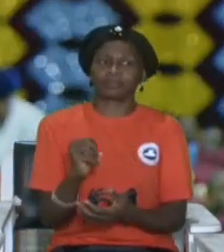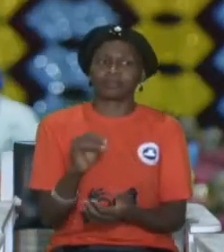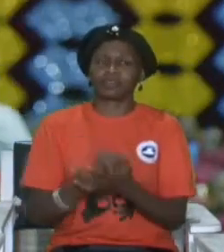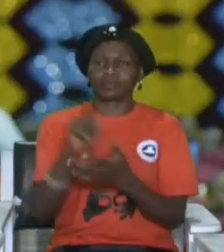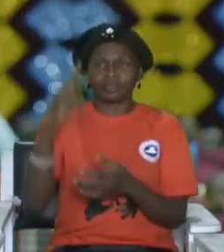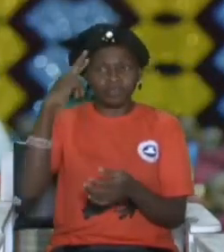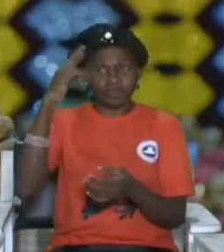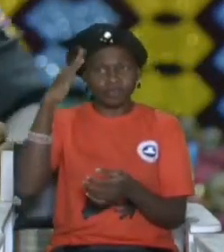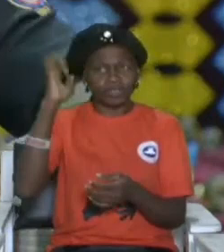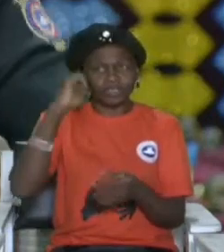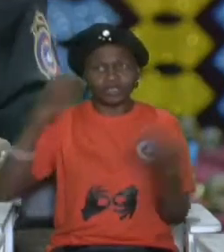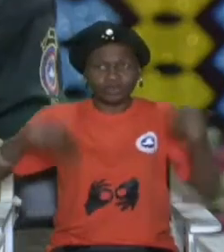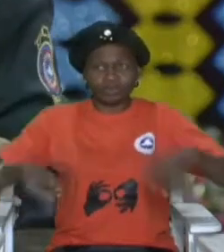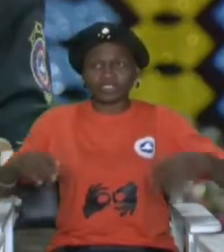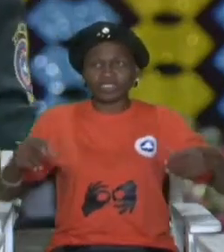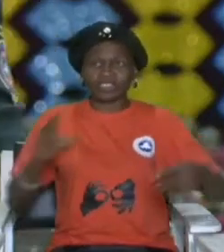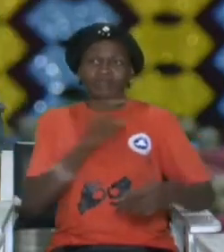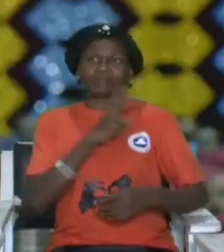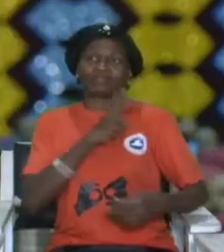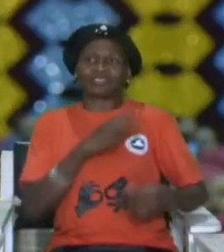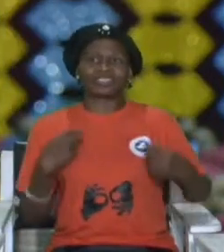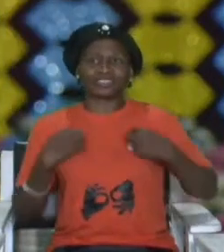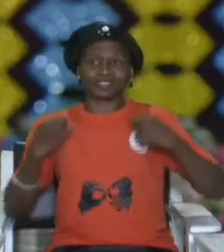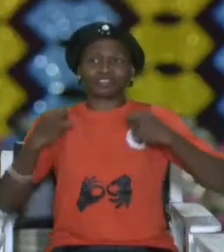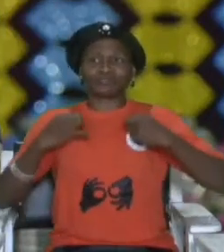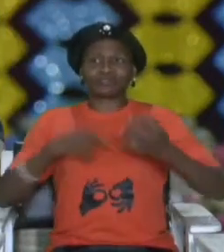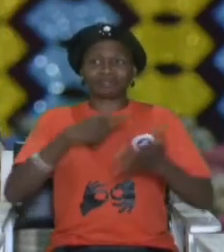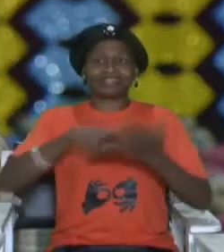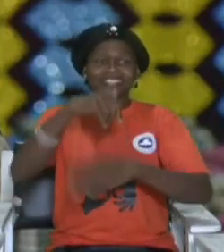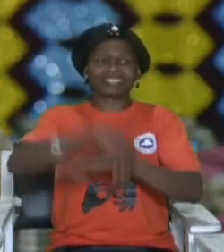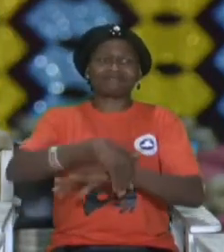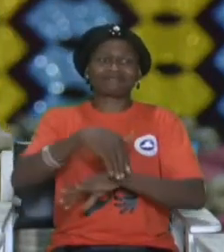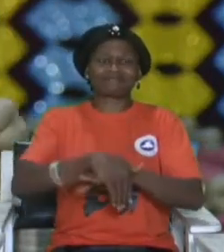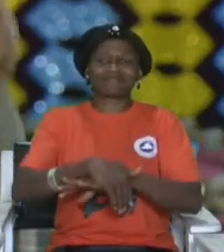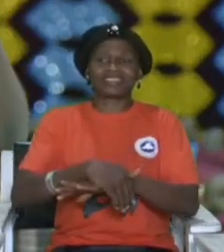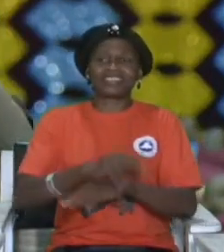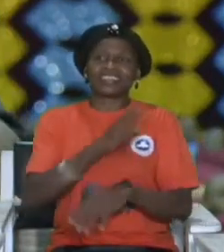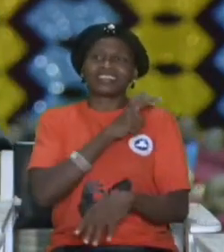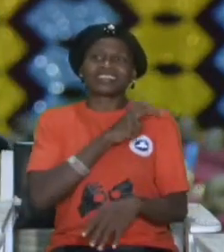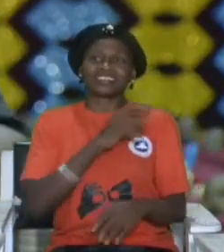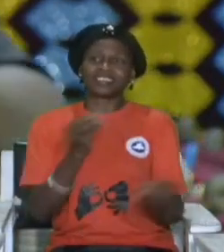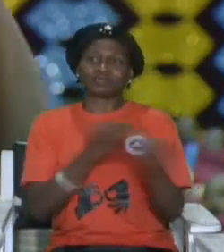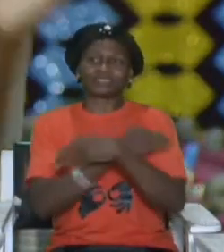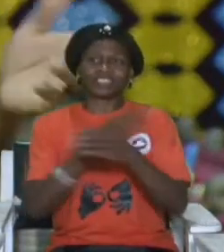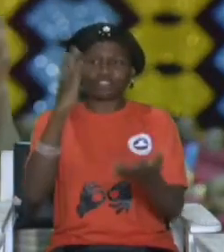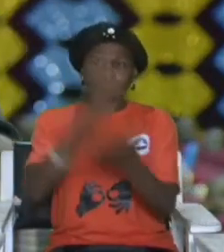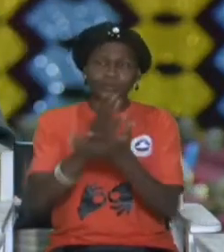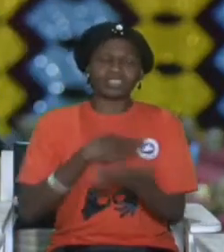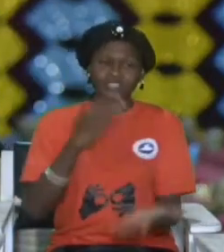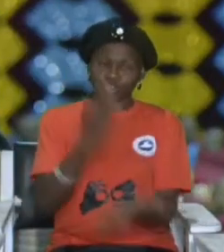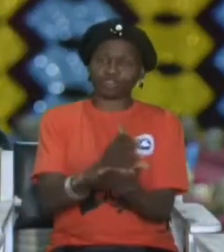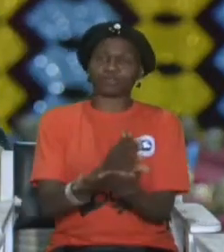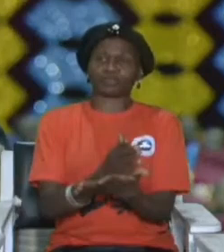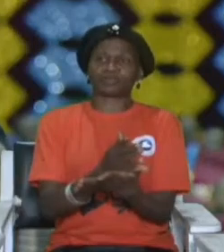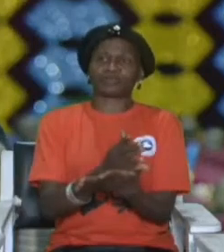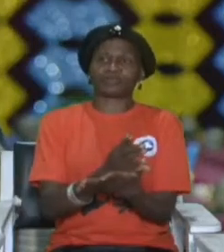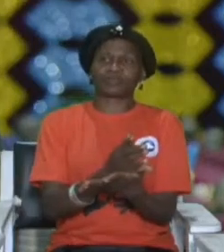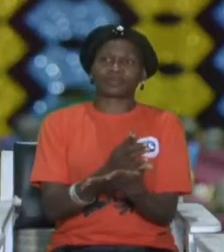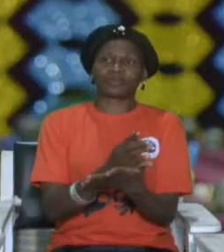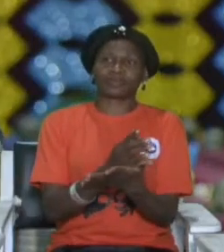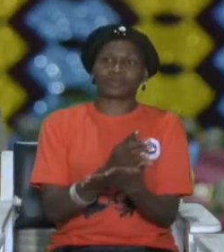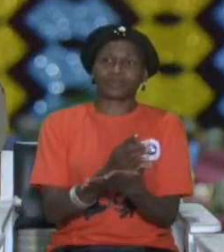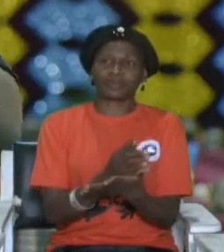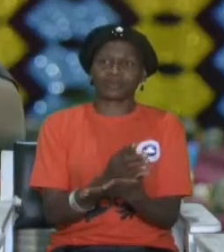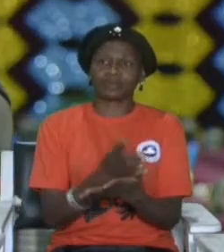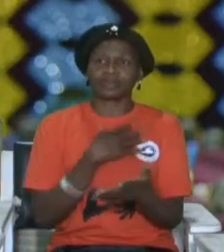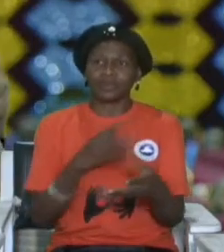reasons why I'm wearing this uniform this evening. A police officer stopped us and we stopped.